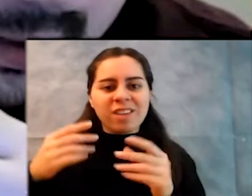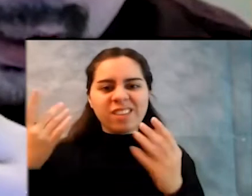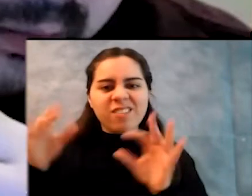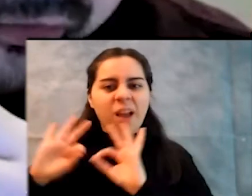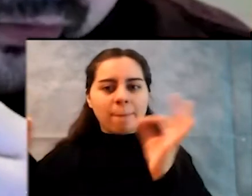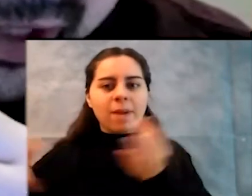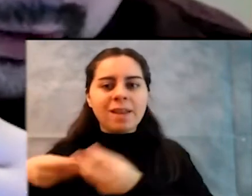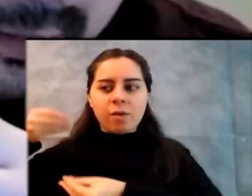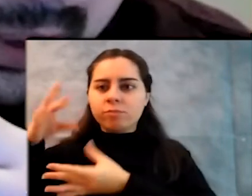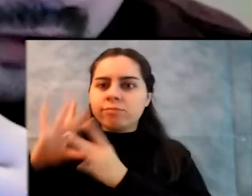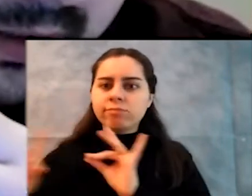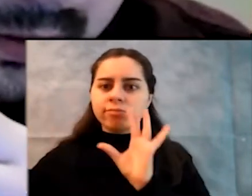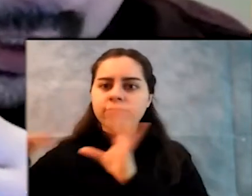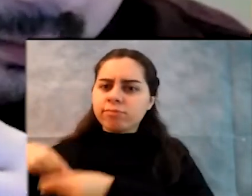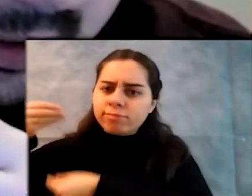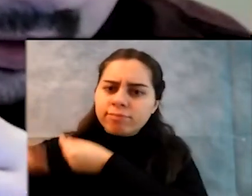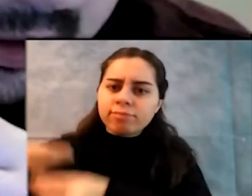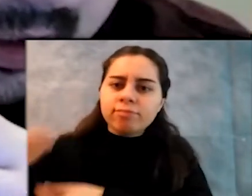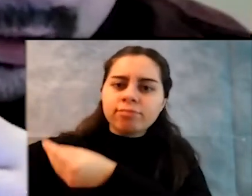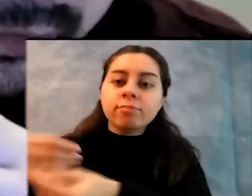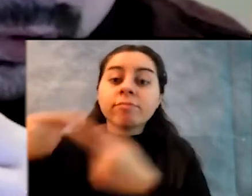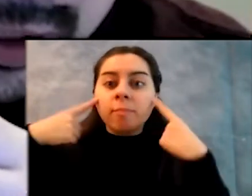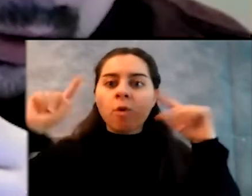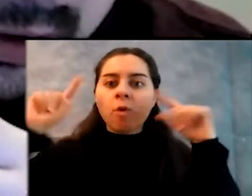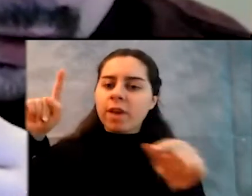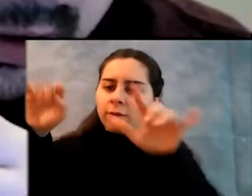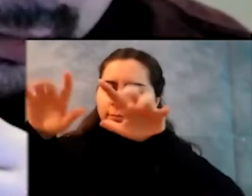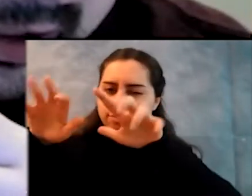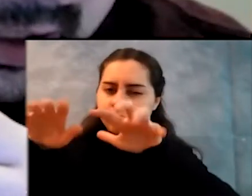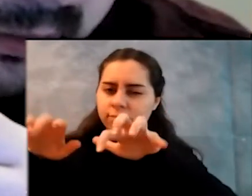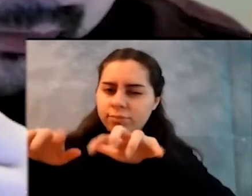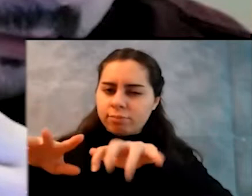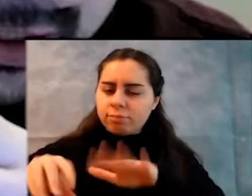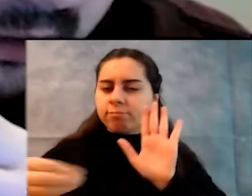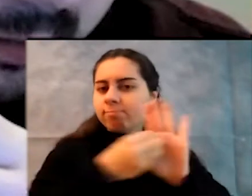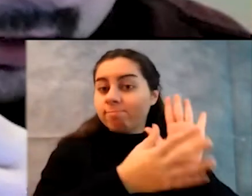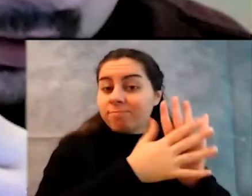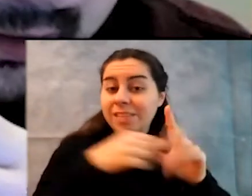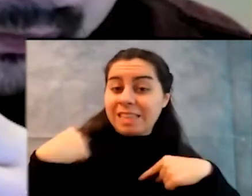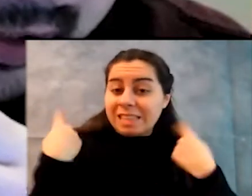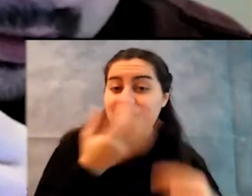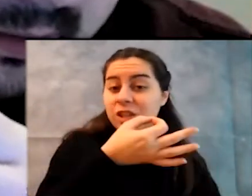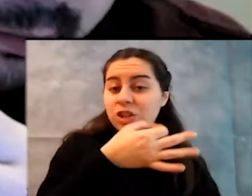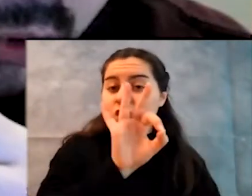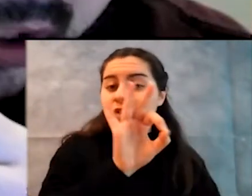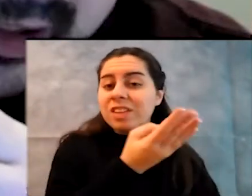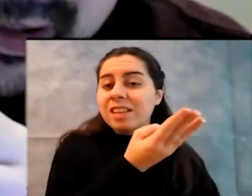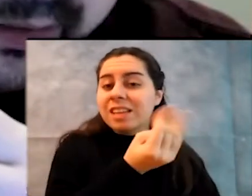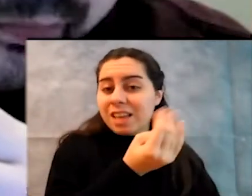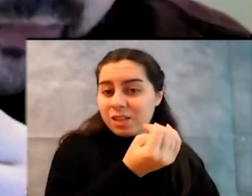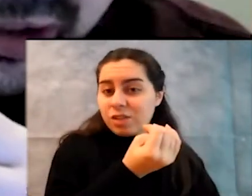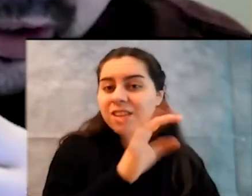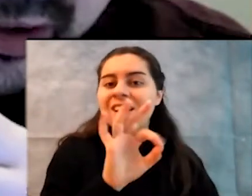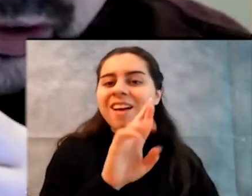generations before finally being transcribed beginning in 1914 by the team of famous anthropologist Franz